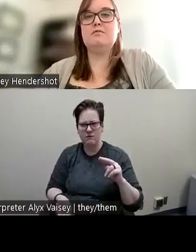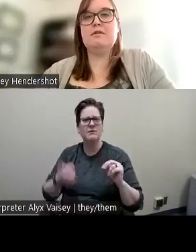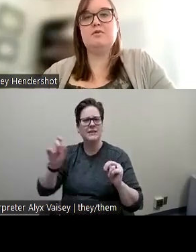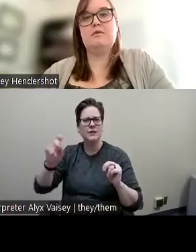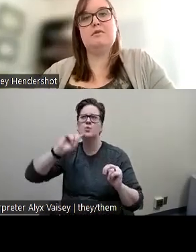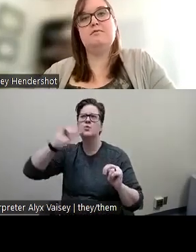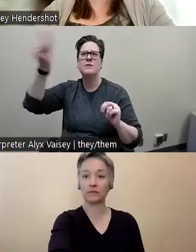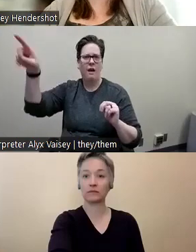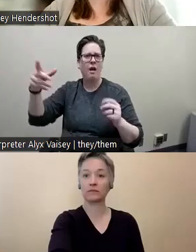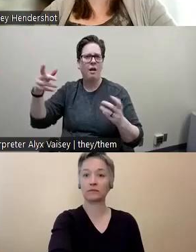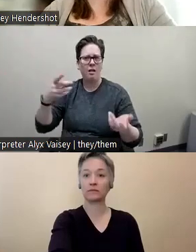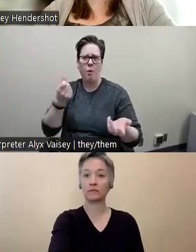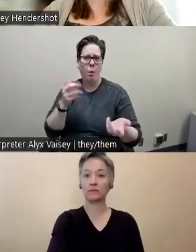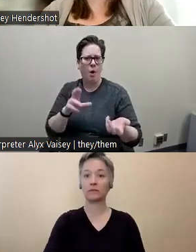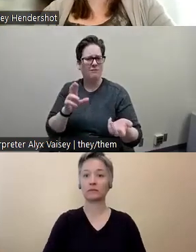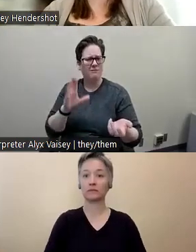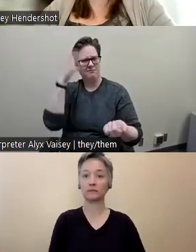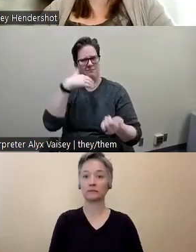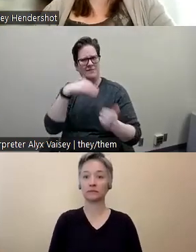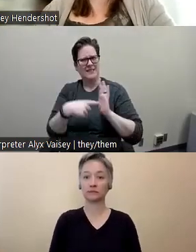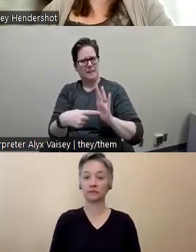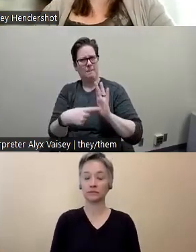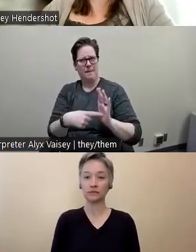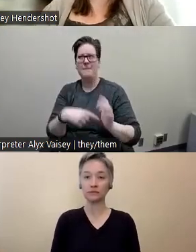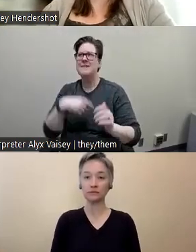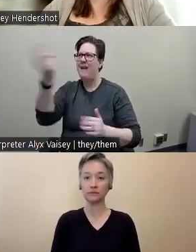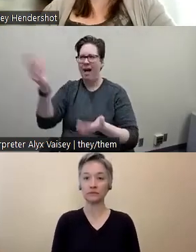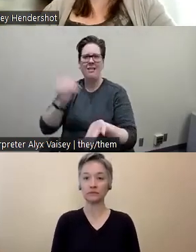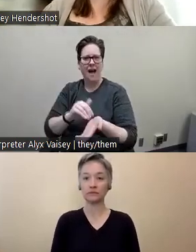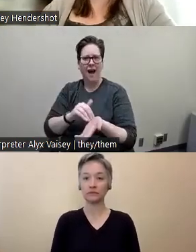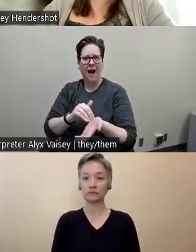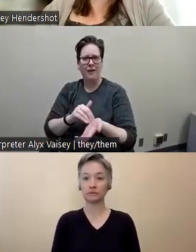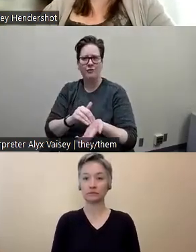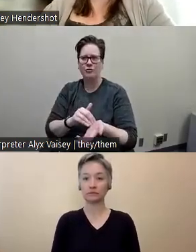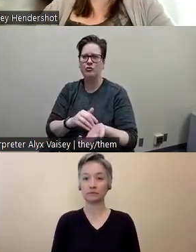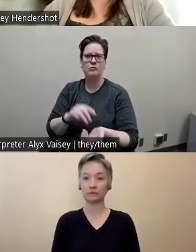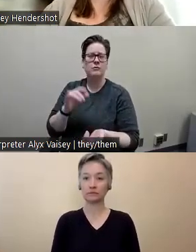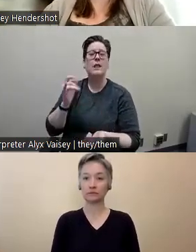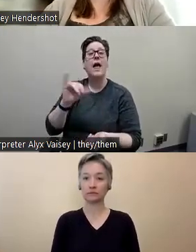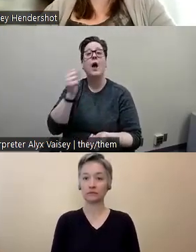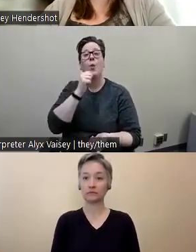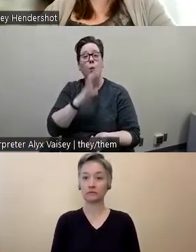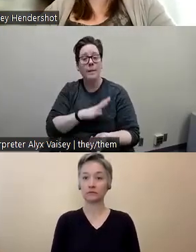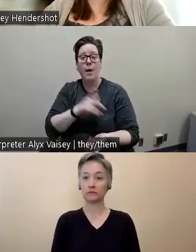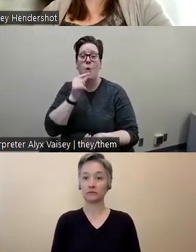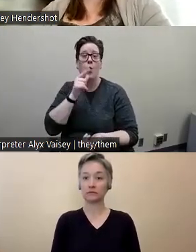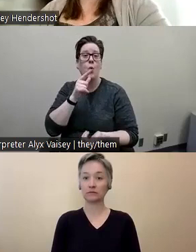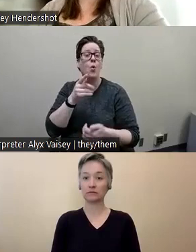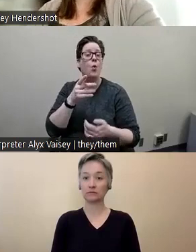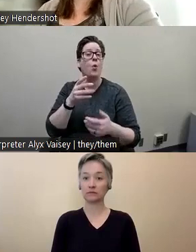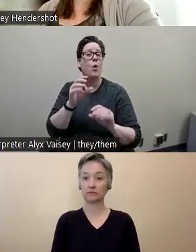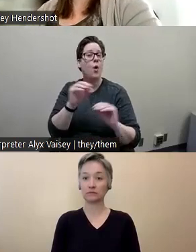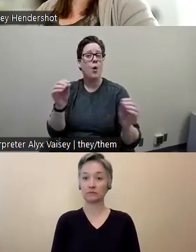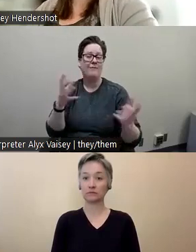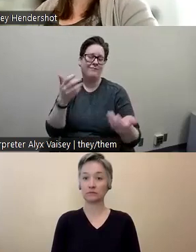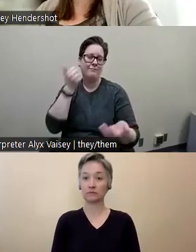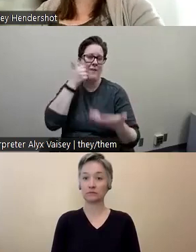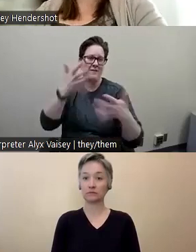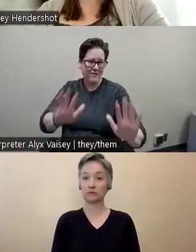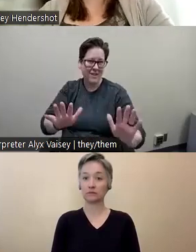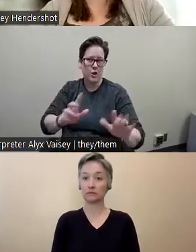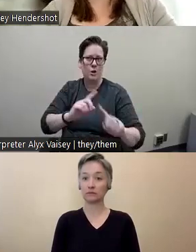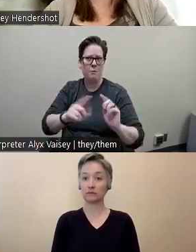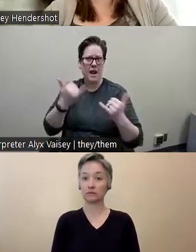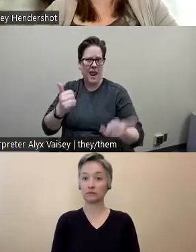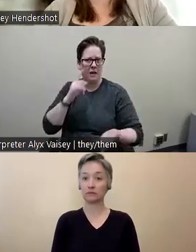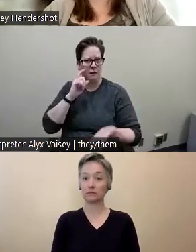So sometimes when I'm talking to patients, I always say, you should let someone know. For women who are postmenopausal, report any bleeding